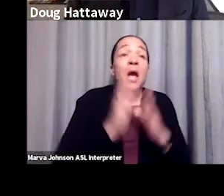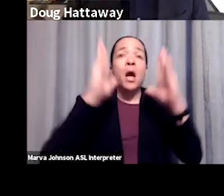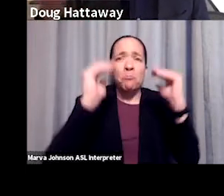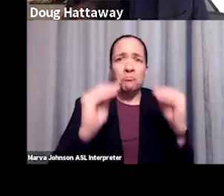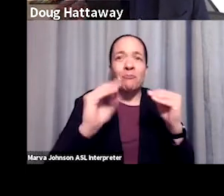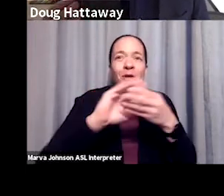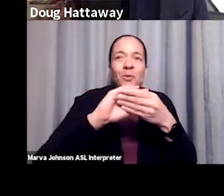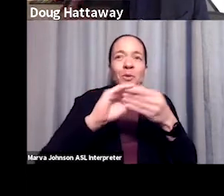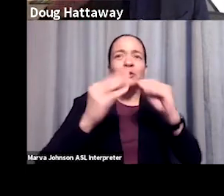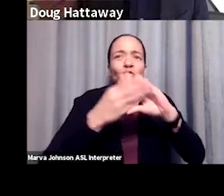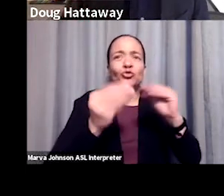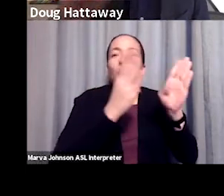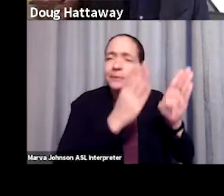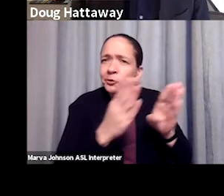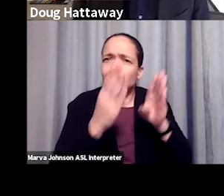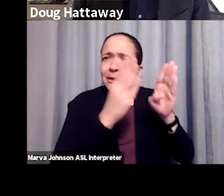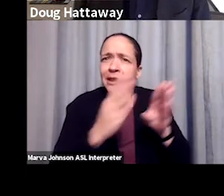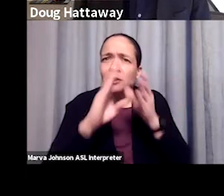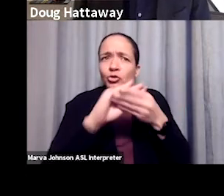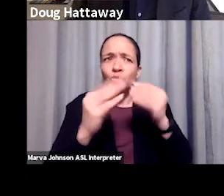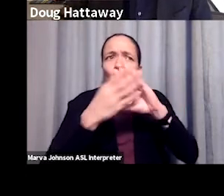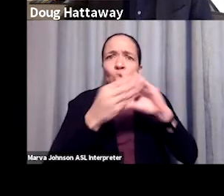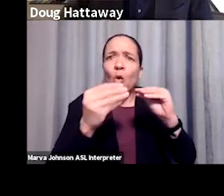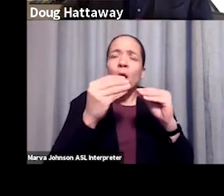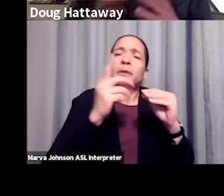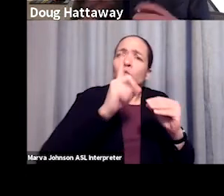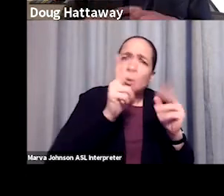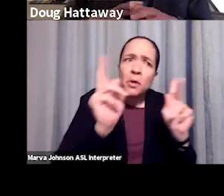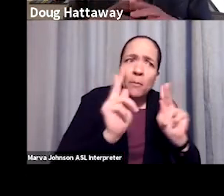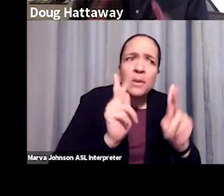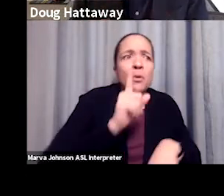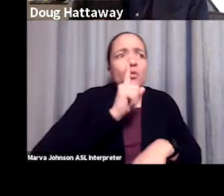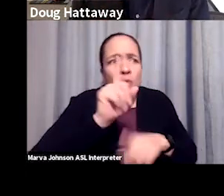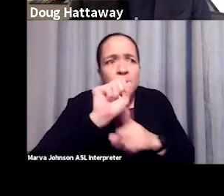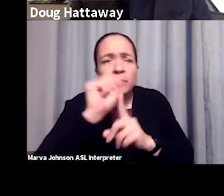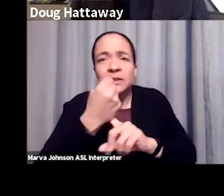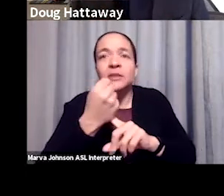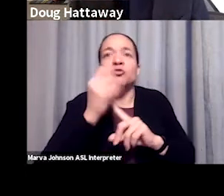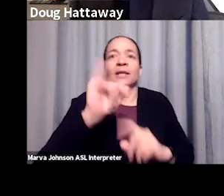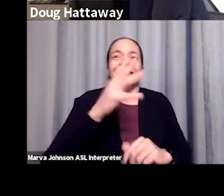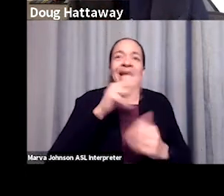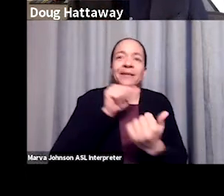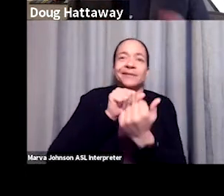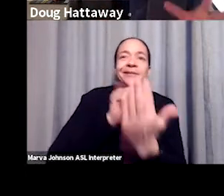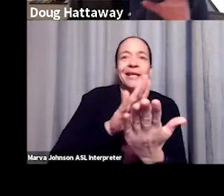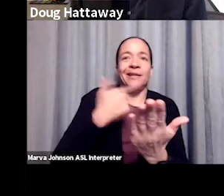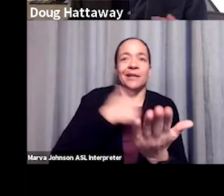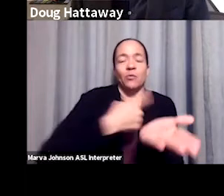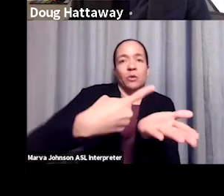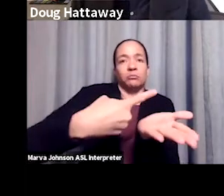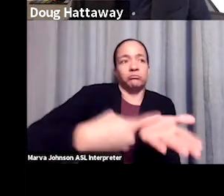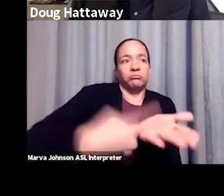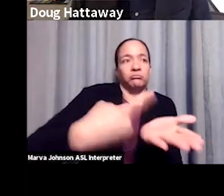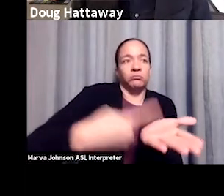bring that idea to life through the stories of real people and real situations. That's really the technique that we're talking about. Doing